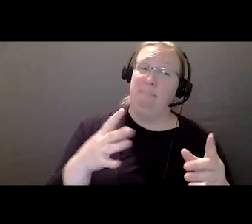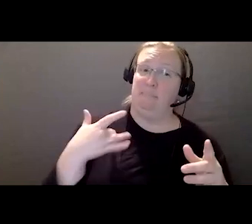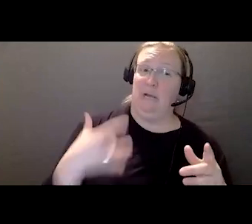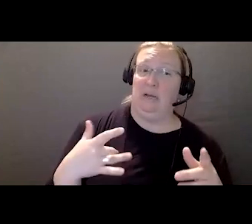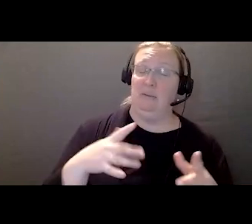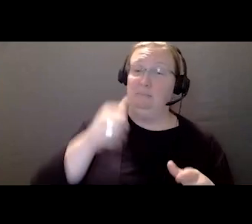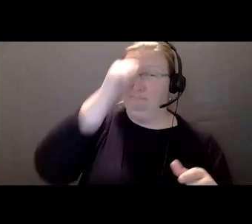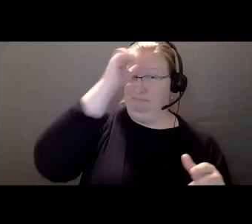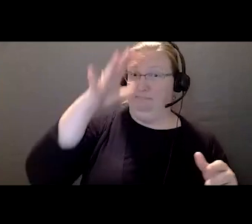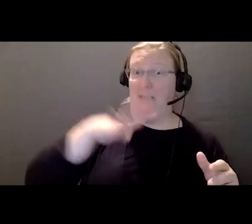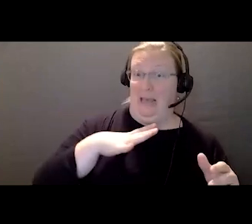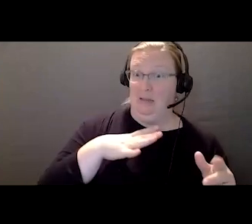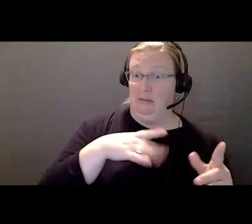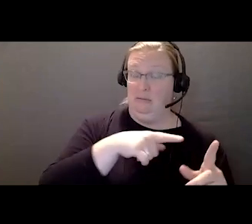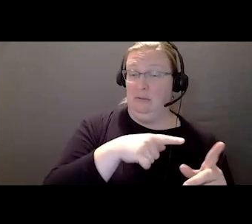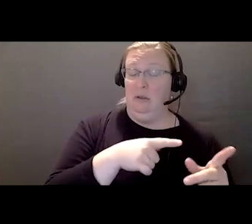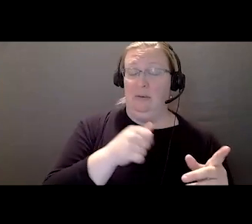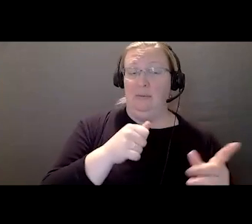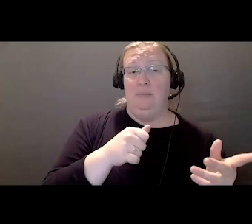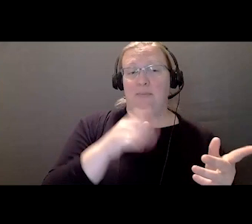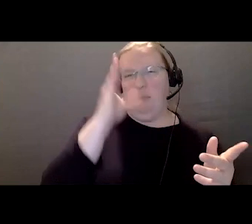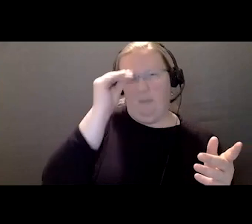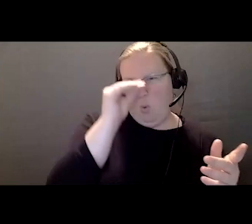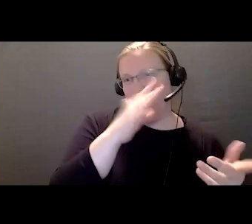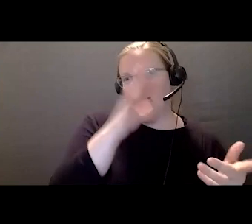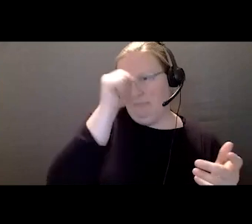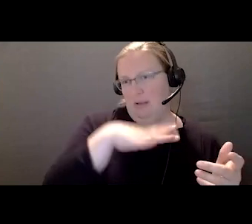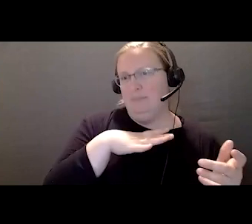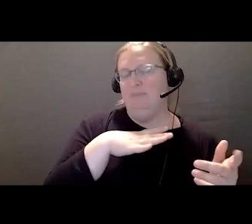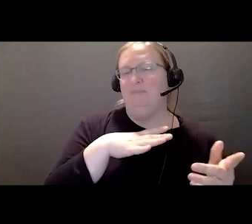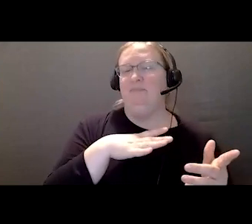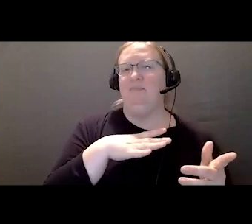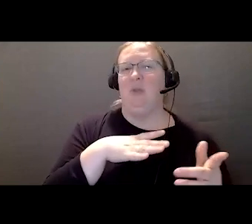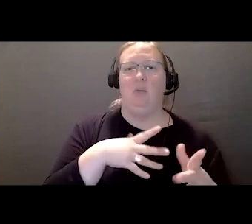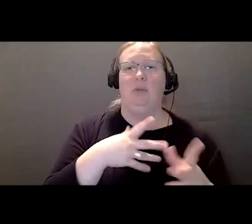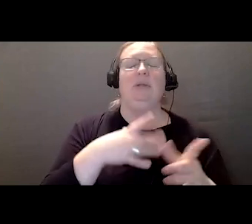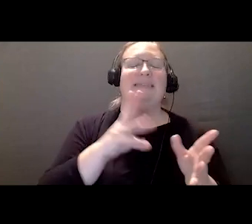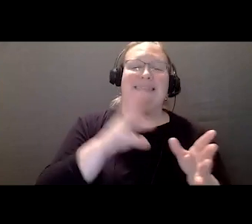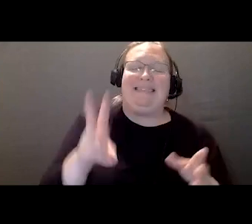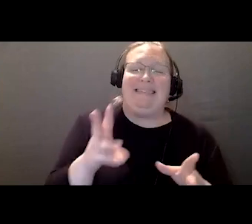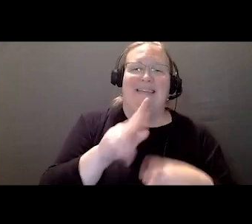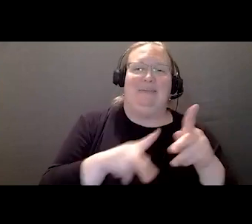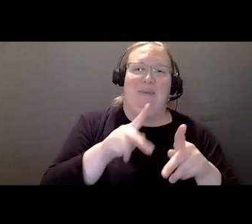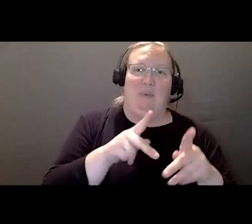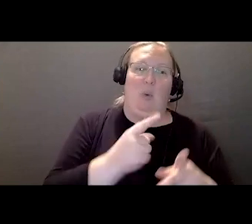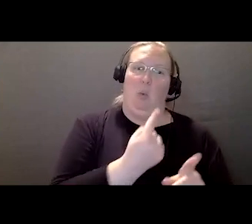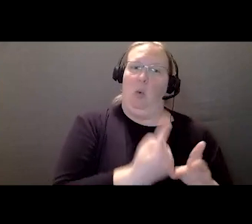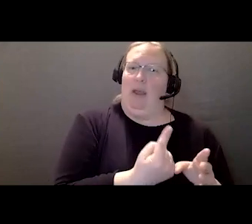means in 42 males were diagnosed with it, with